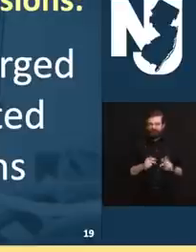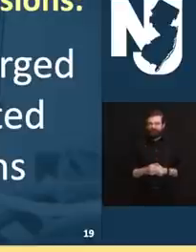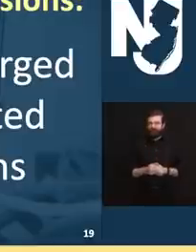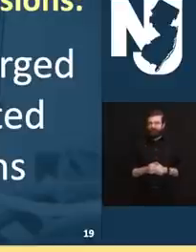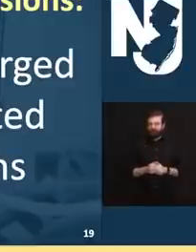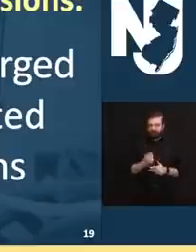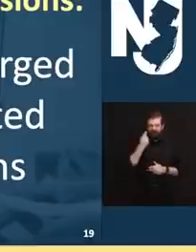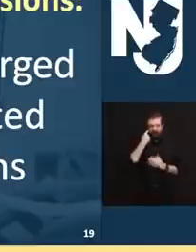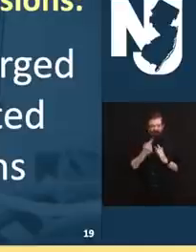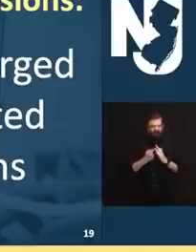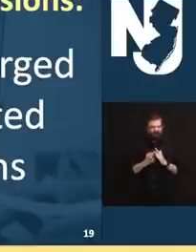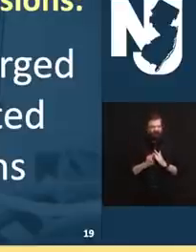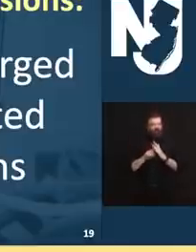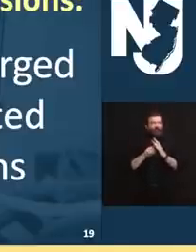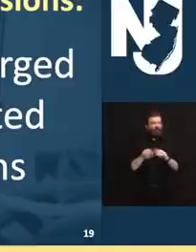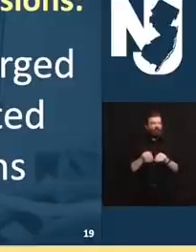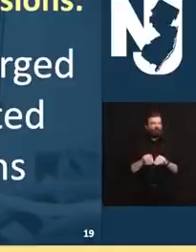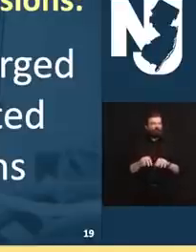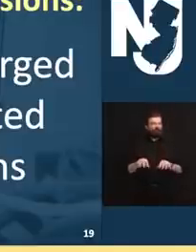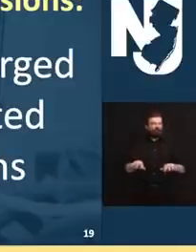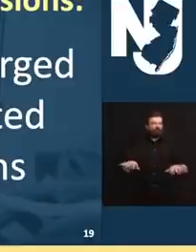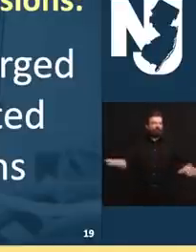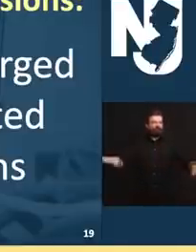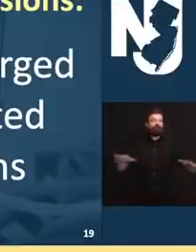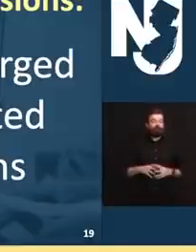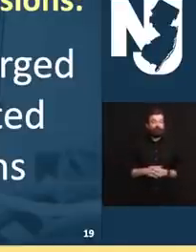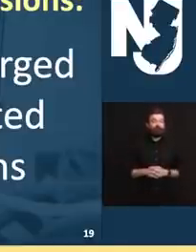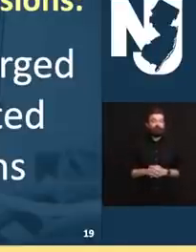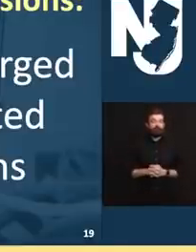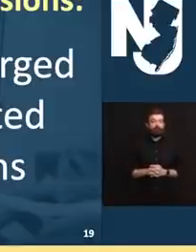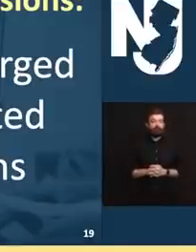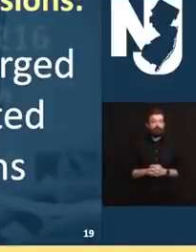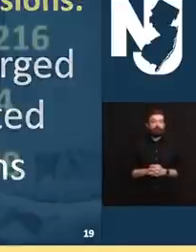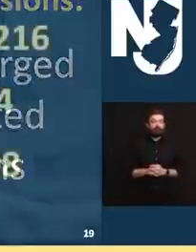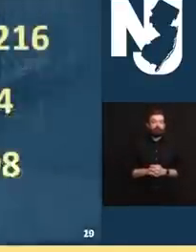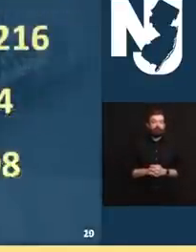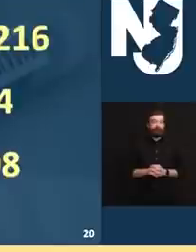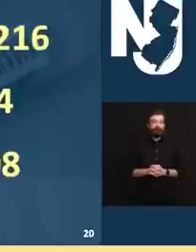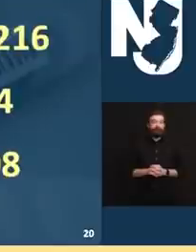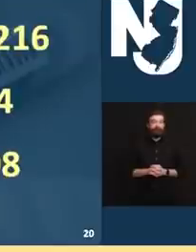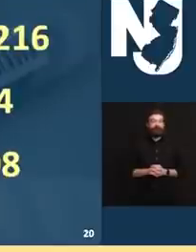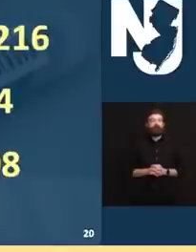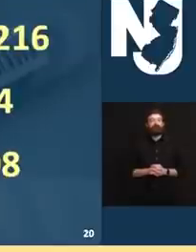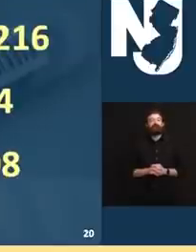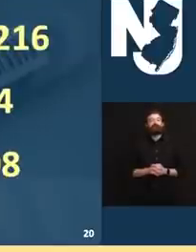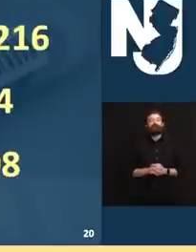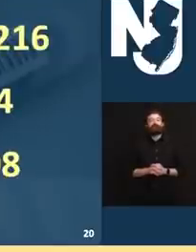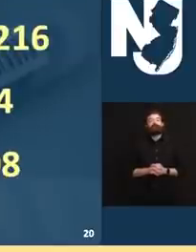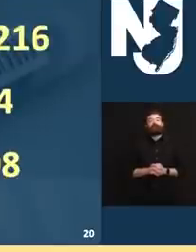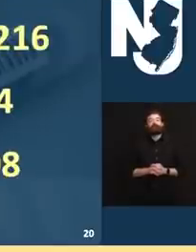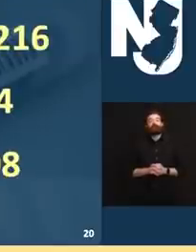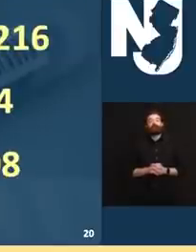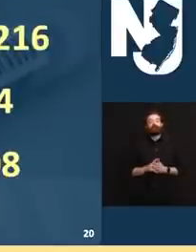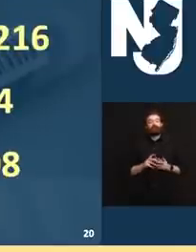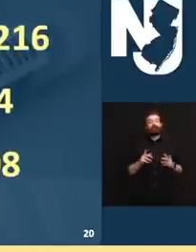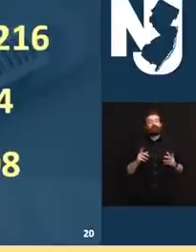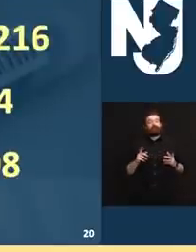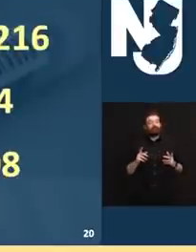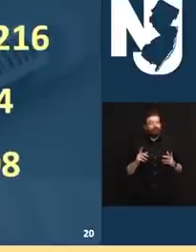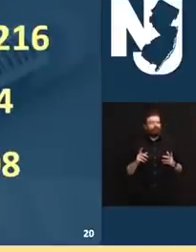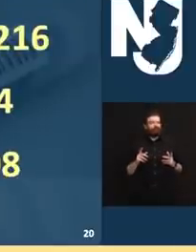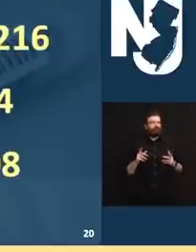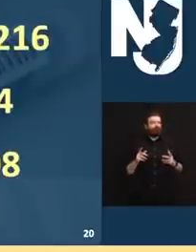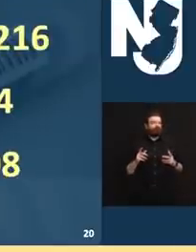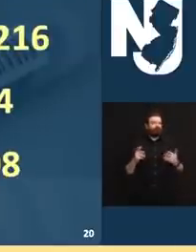without a significant part of our New Jersey family. Today, we have the obligation with a heavy heart to report another